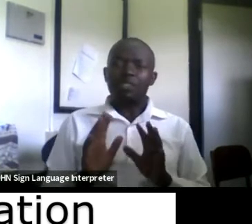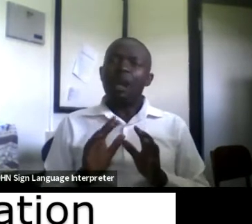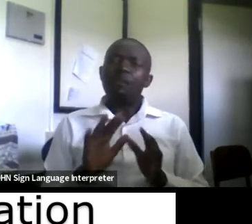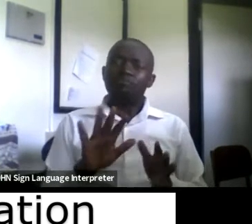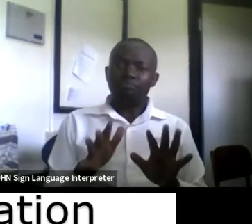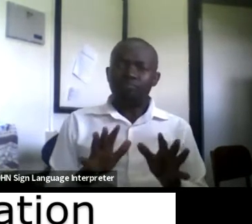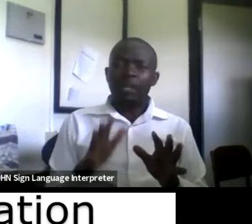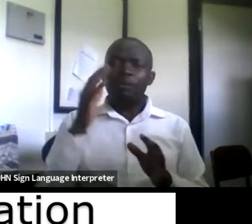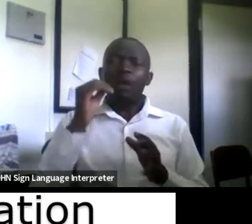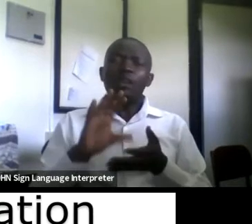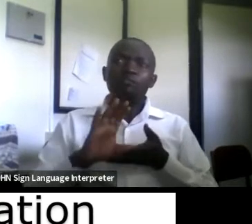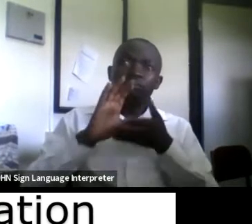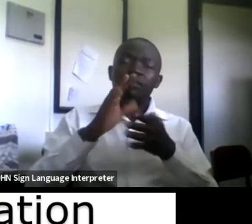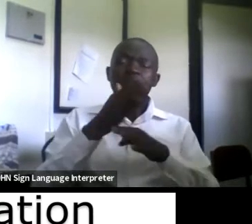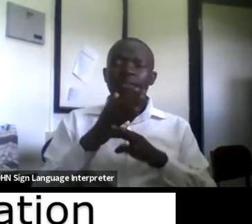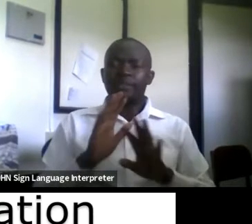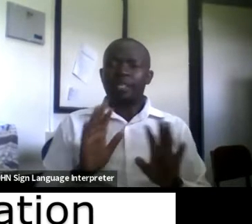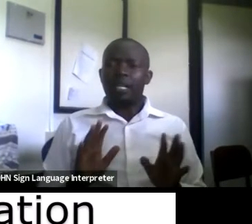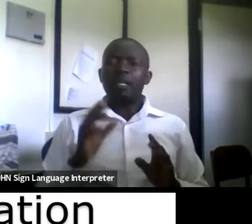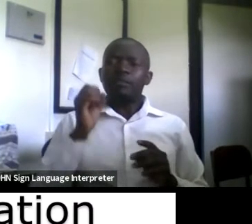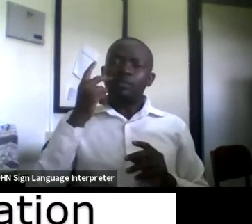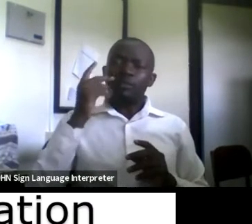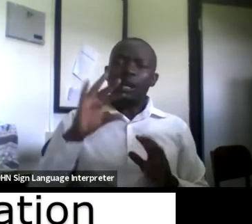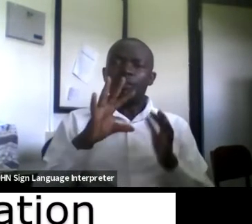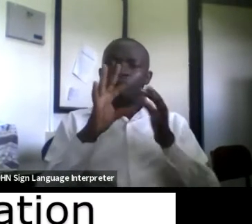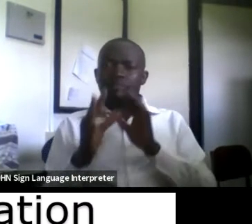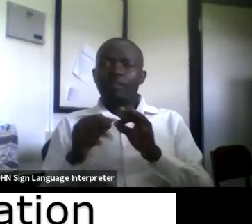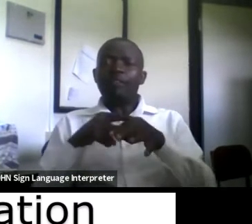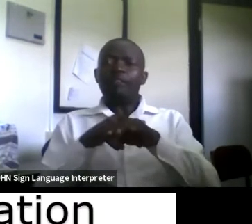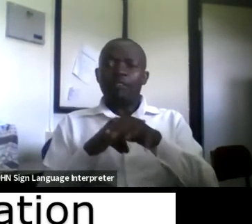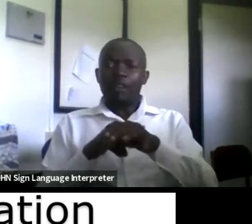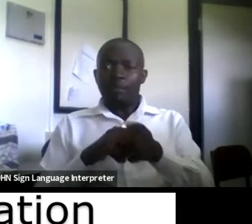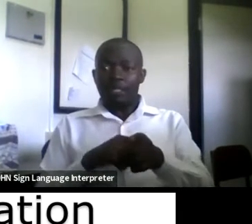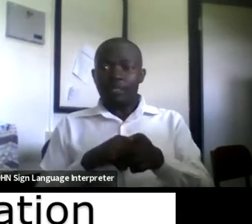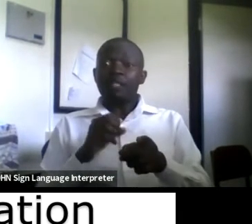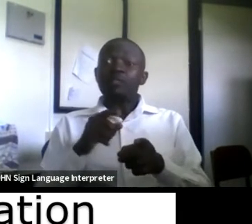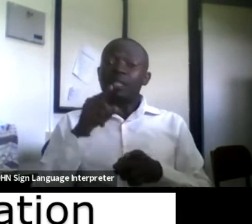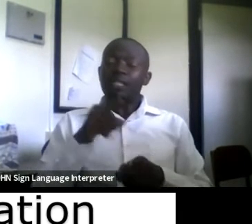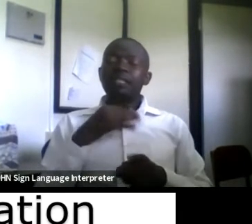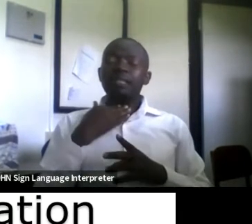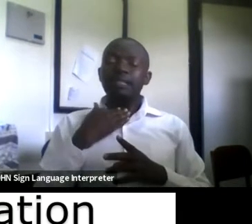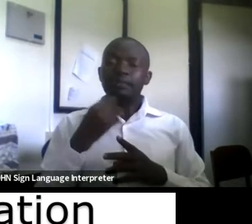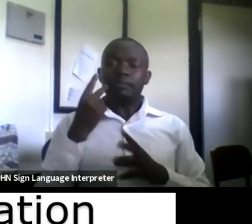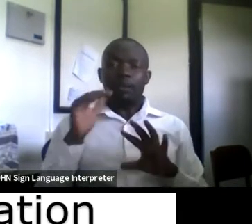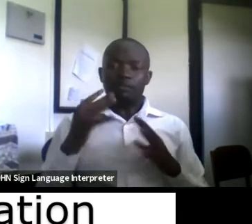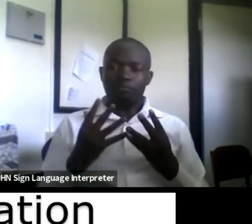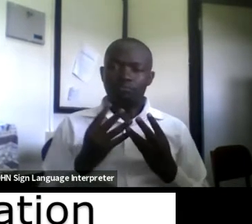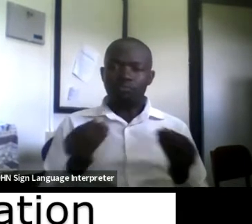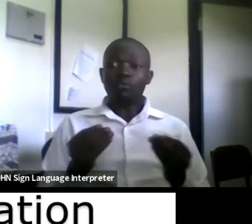for disability, for rehabilitation. So that needs to be also addressed.